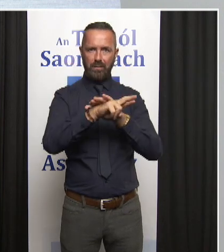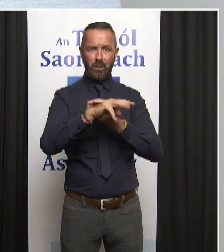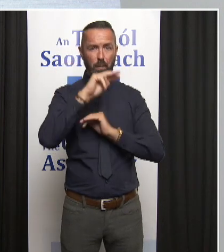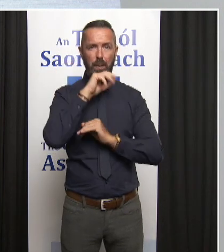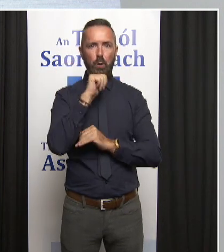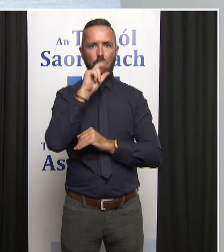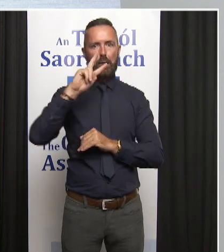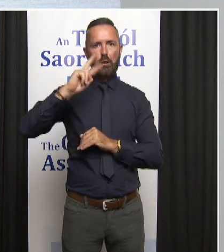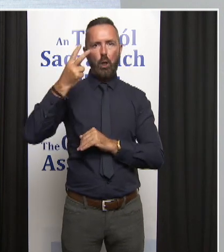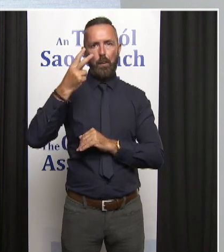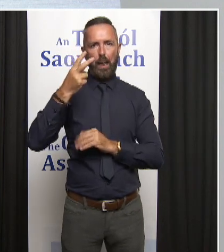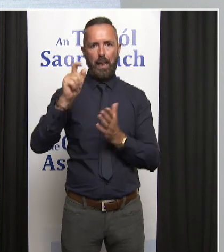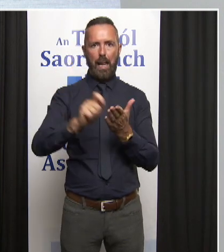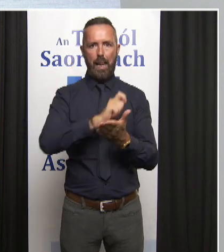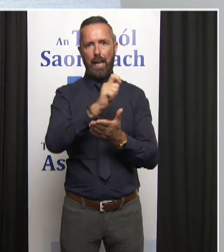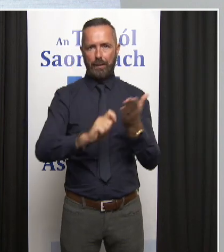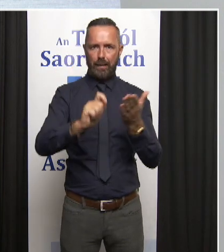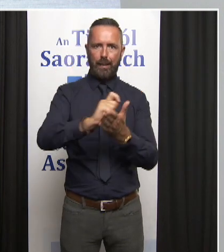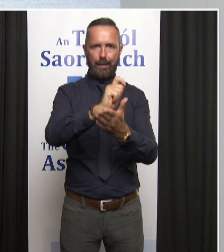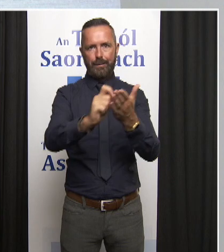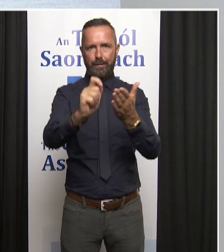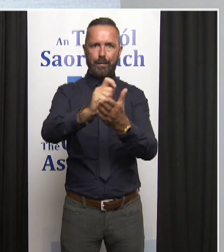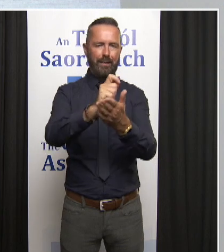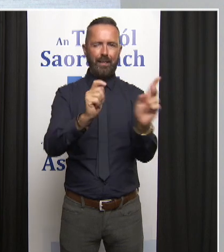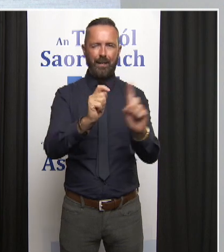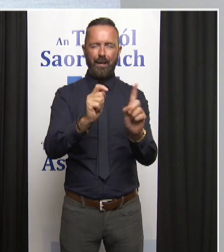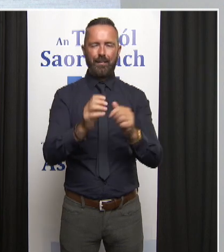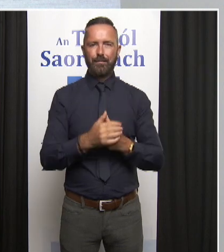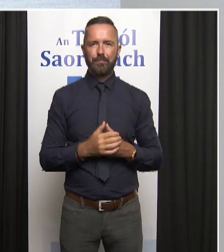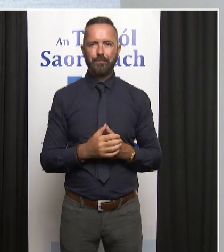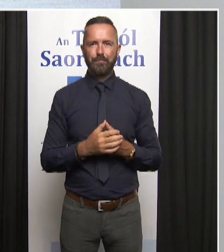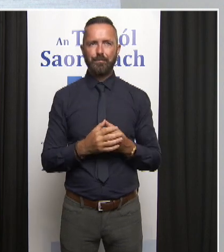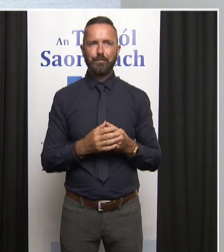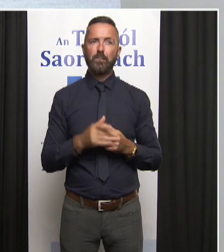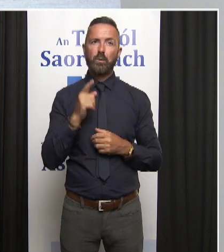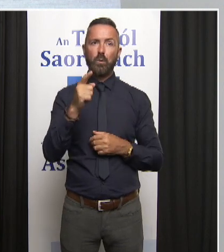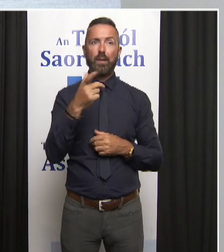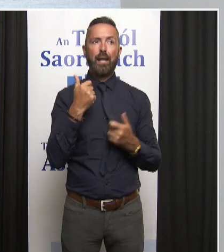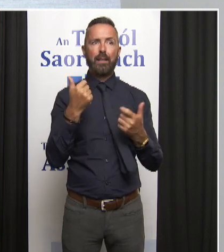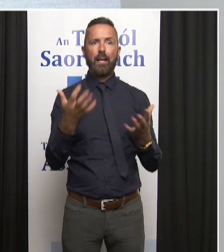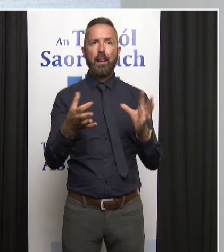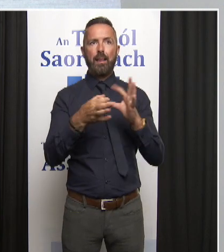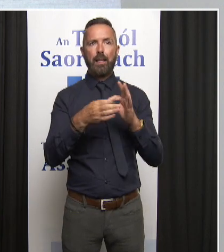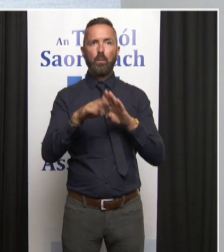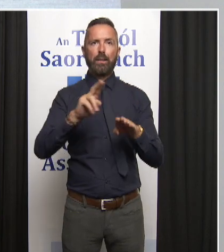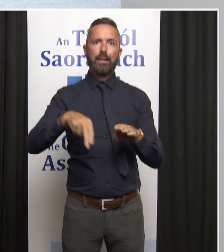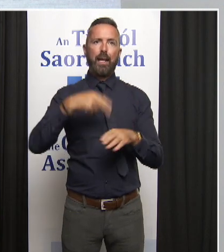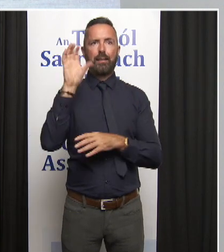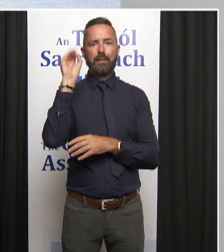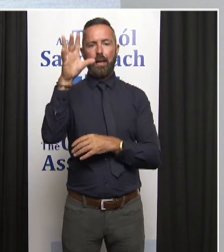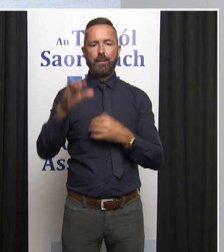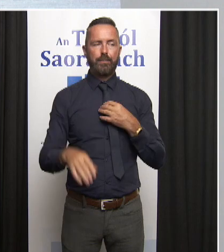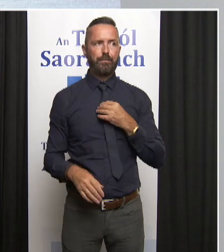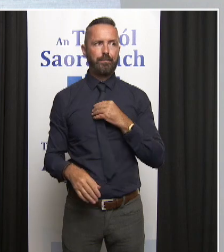your councillors and then you go back again and you elect an assembly from them. So that kind of ties then into the next slide.